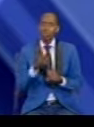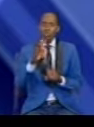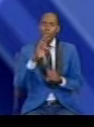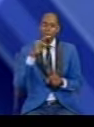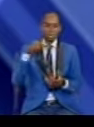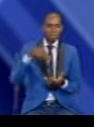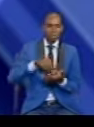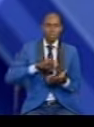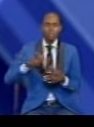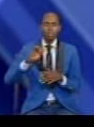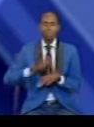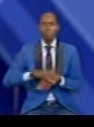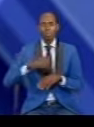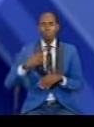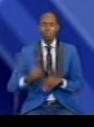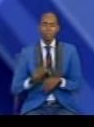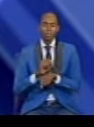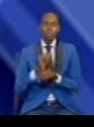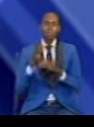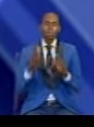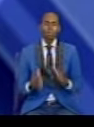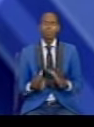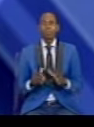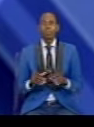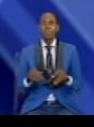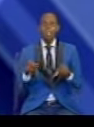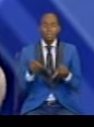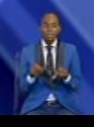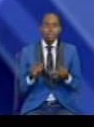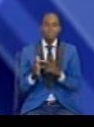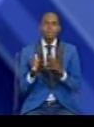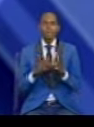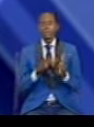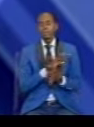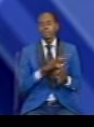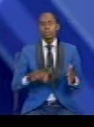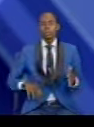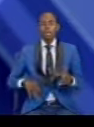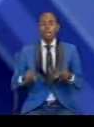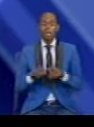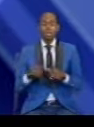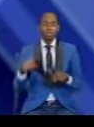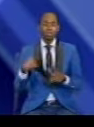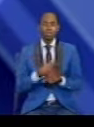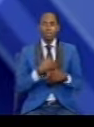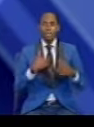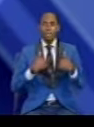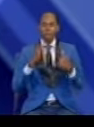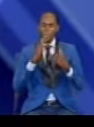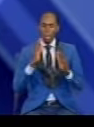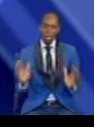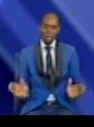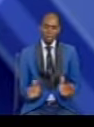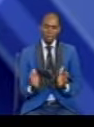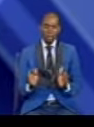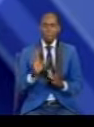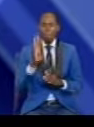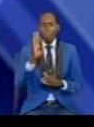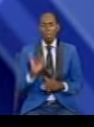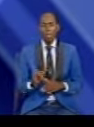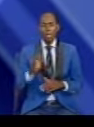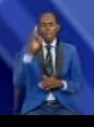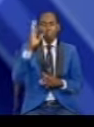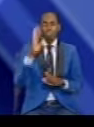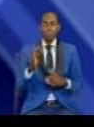rock. Jesus Christ, like you have been admonished, and all of us have been admonished by the man of God tonight. Let us